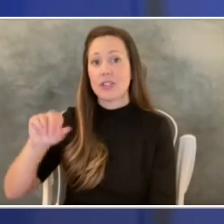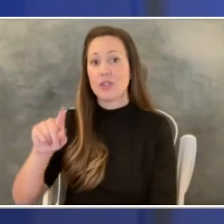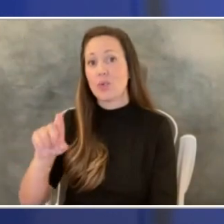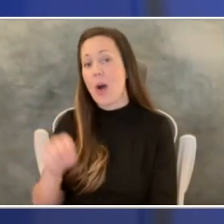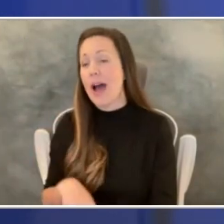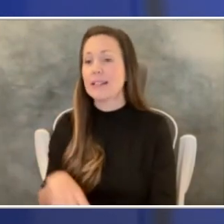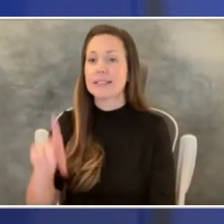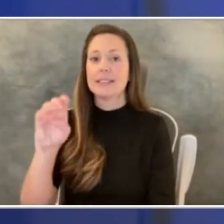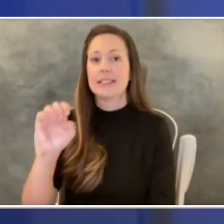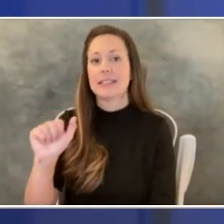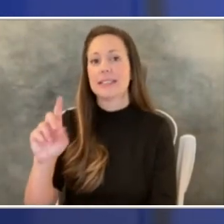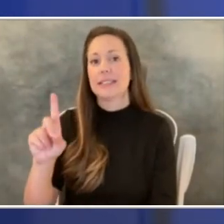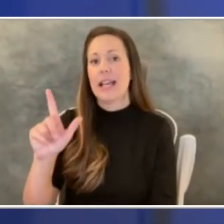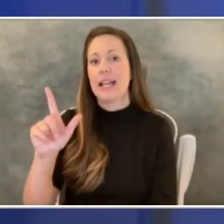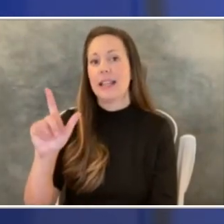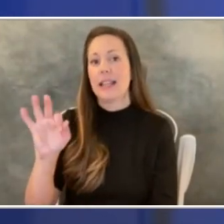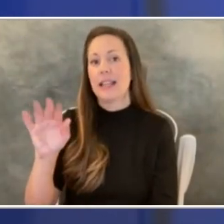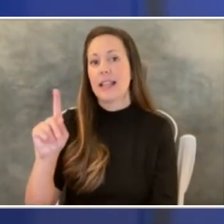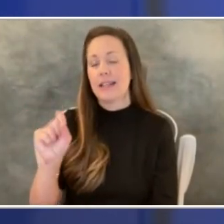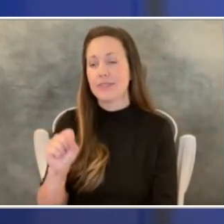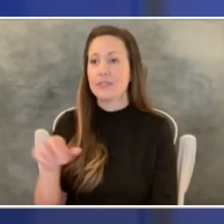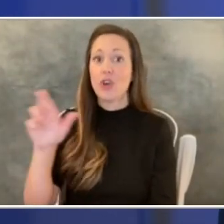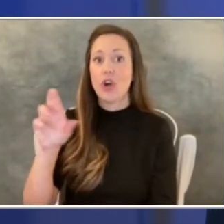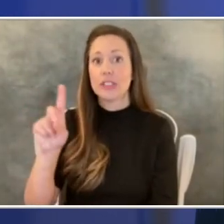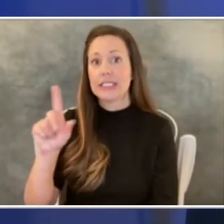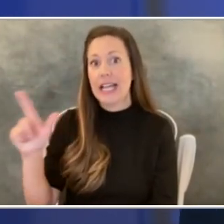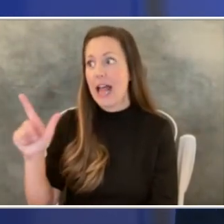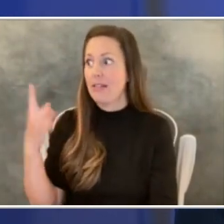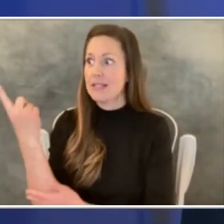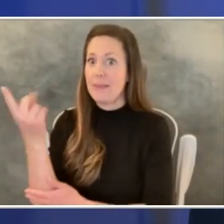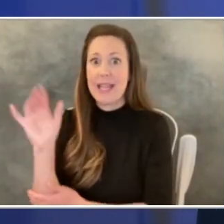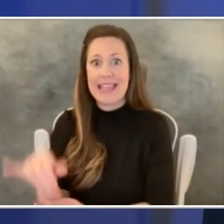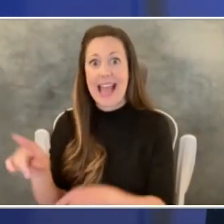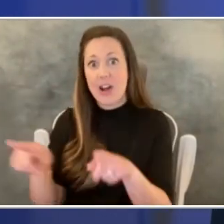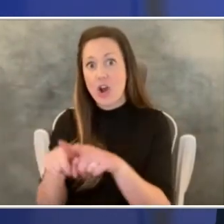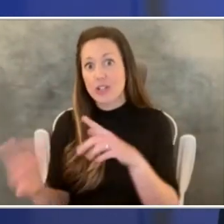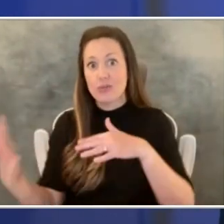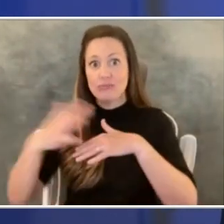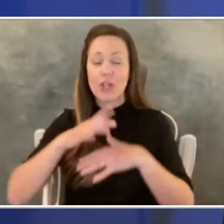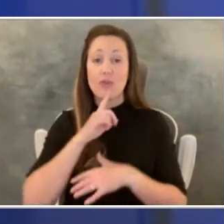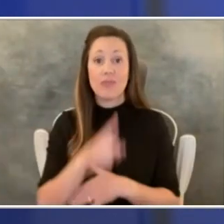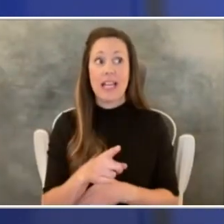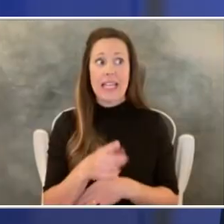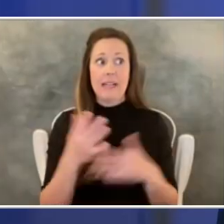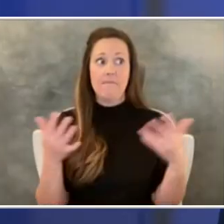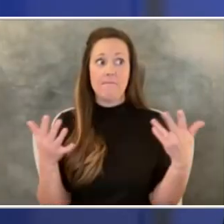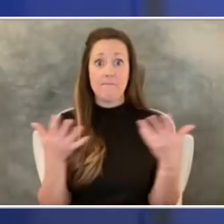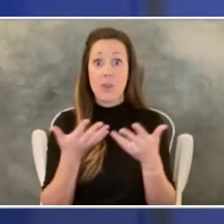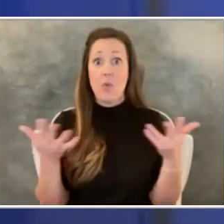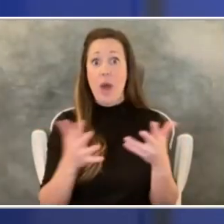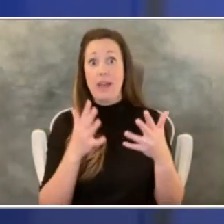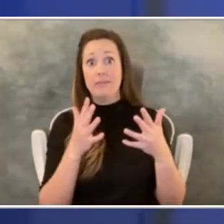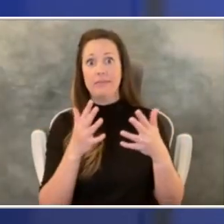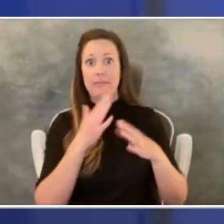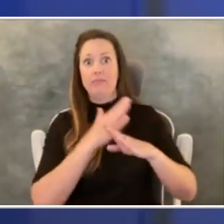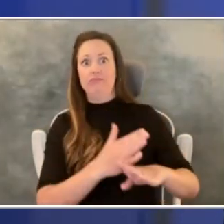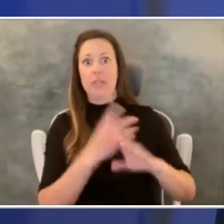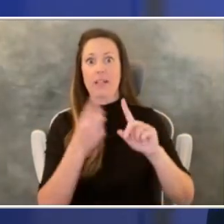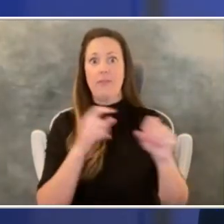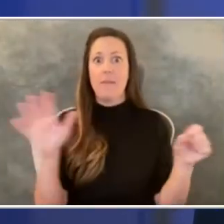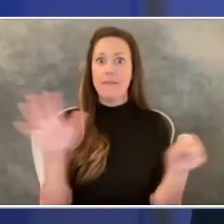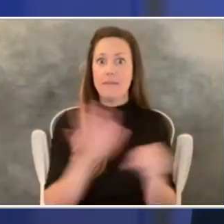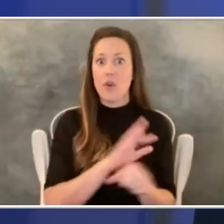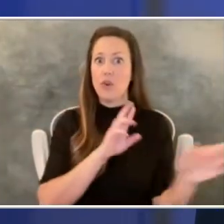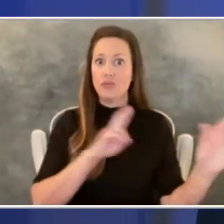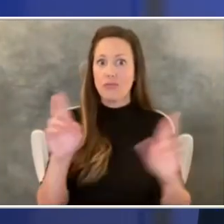those. But if you're going to try and get me to boil down to something, the thing that holds us back the most with full release to get back to sports like football, somebody